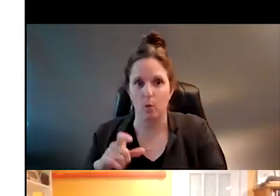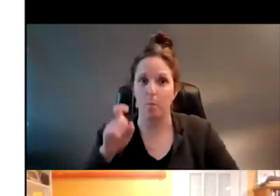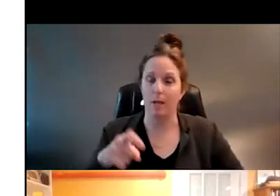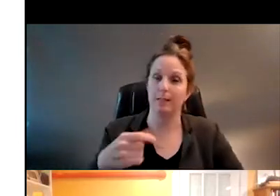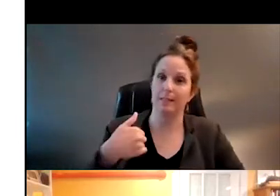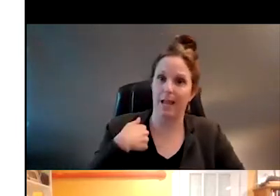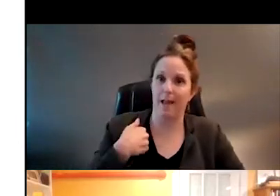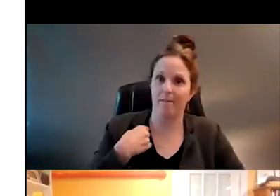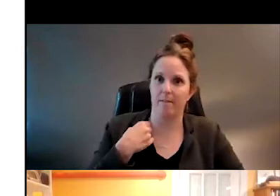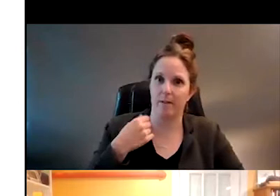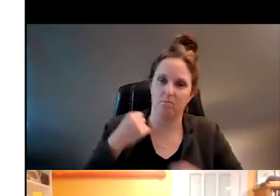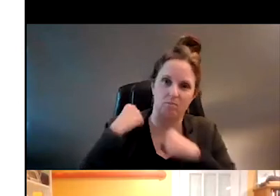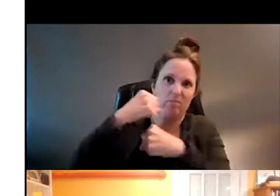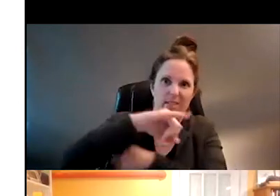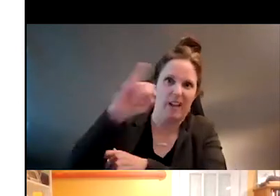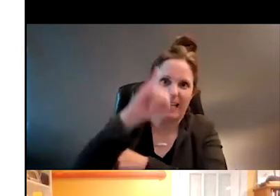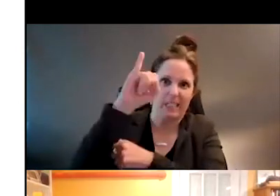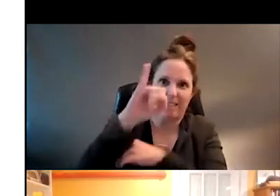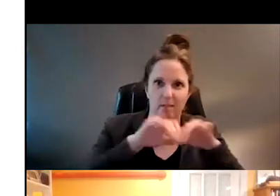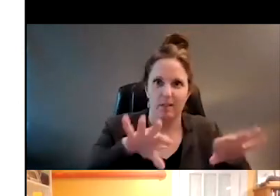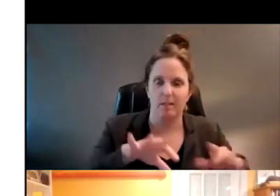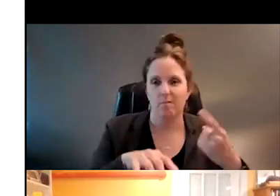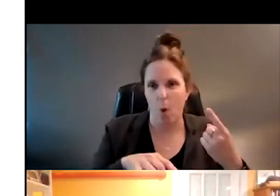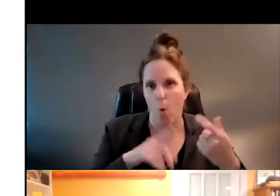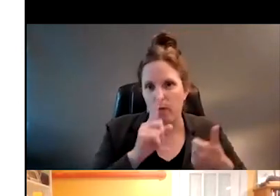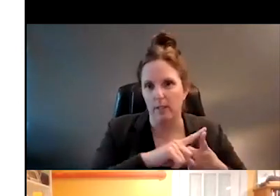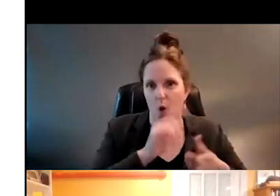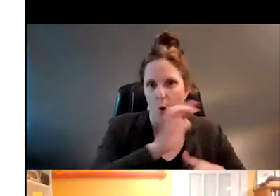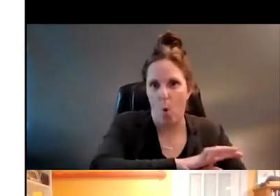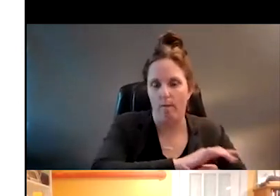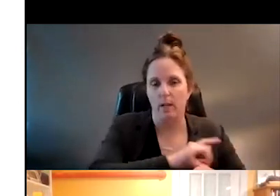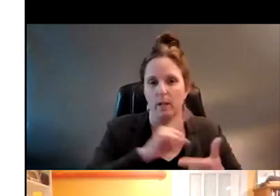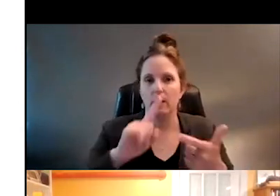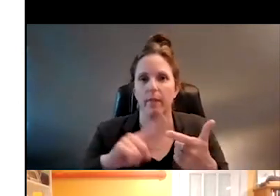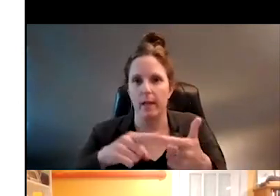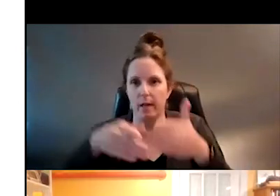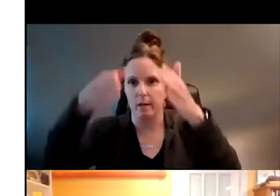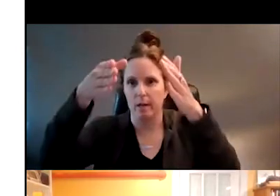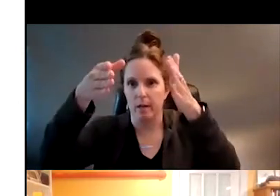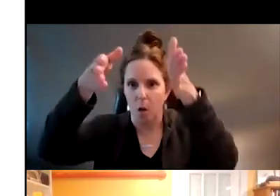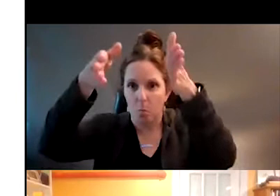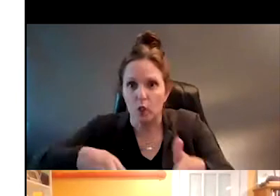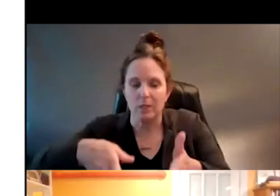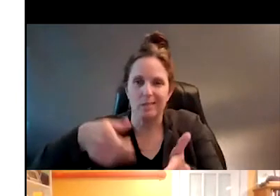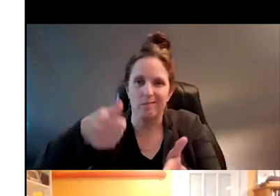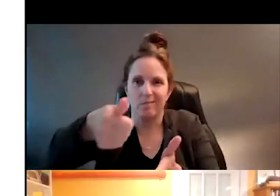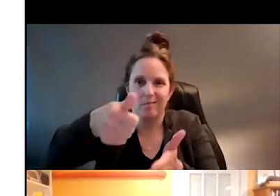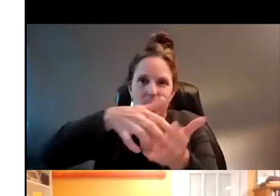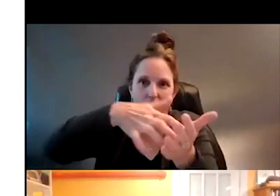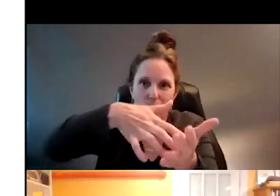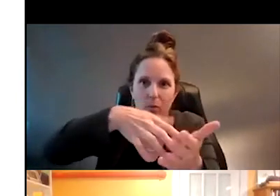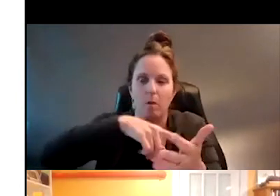that's COVID-19. You got to have a vulnerable host, and you have to have an